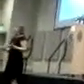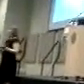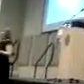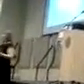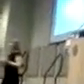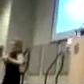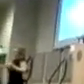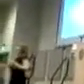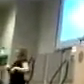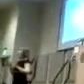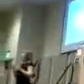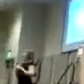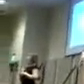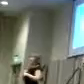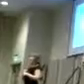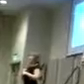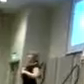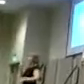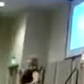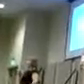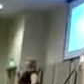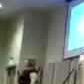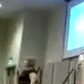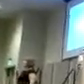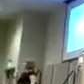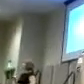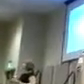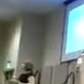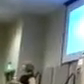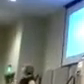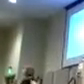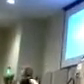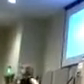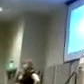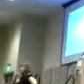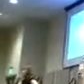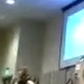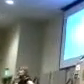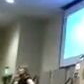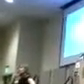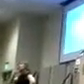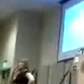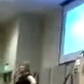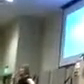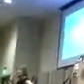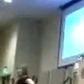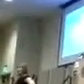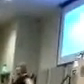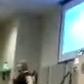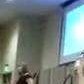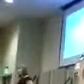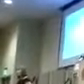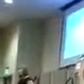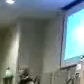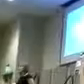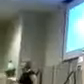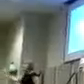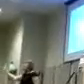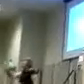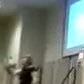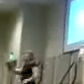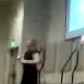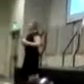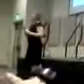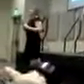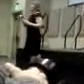being crazy. I've given up caffeine in this week. So I'm really not going to to give up caffeine. You know, I'm traveling all over the state, right? I'm doing